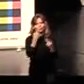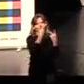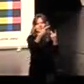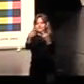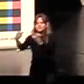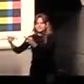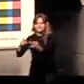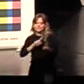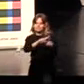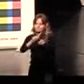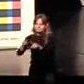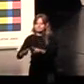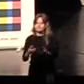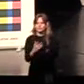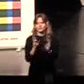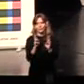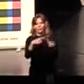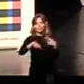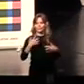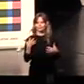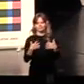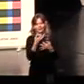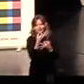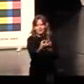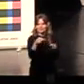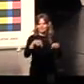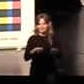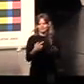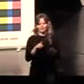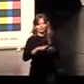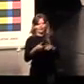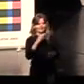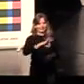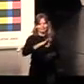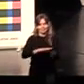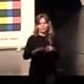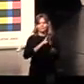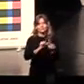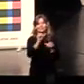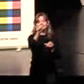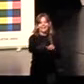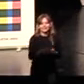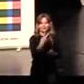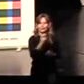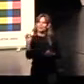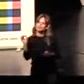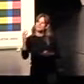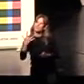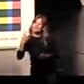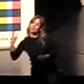zo en with you very interesting uit die hem hier in brussels make the most of it is the next one will be in 2050 drie